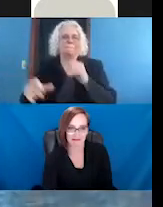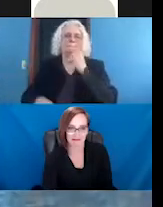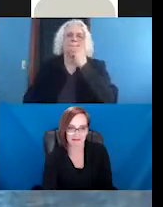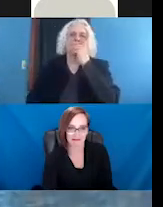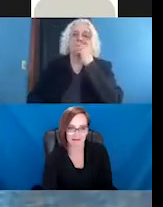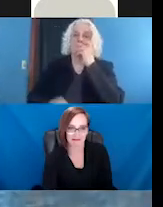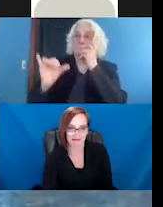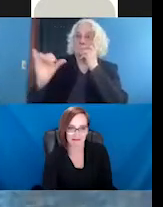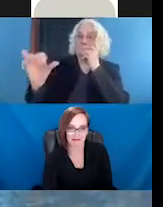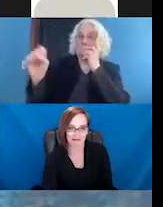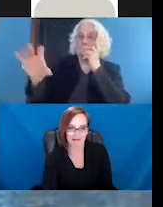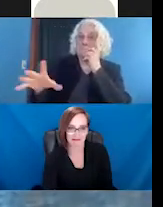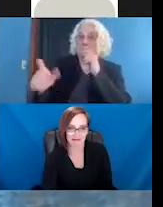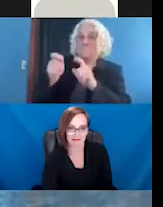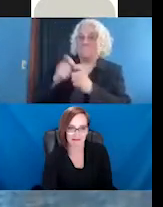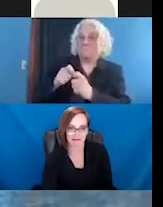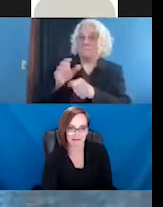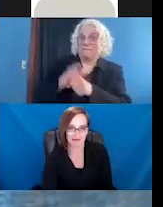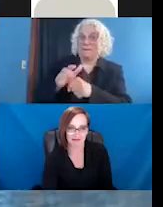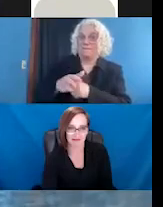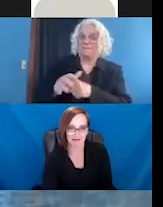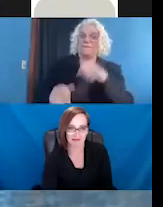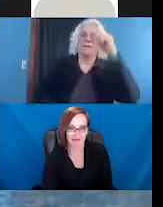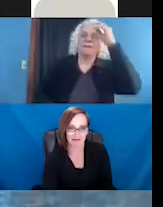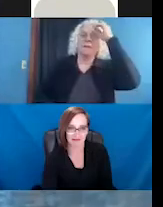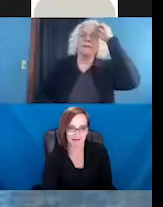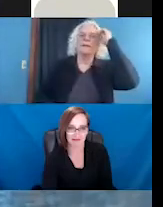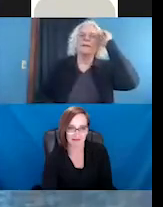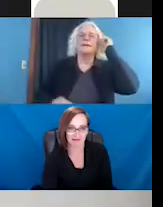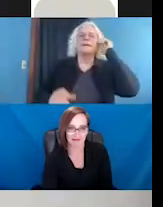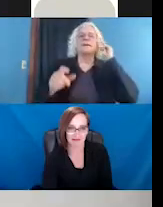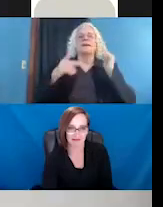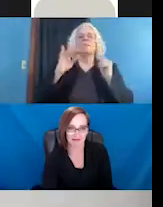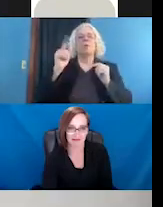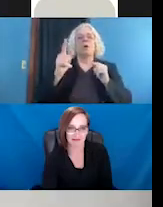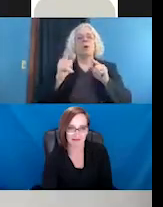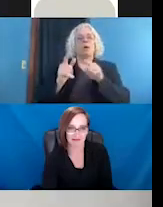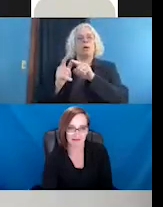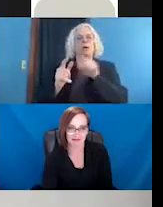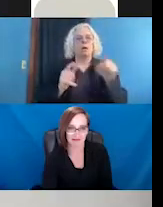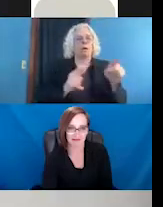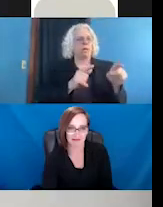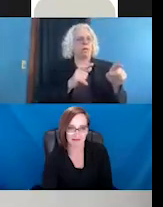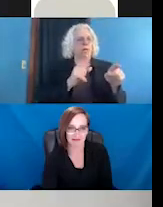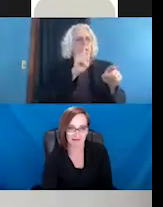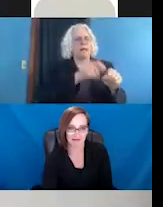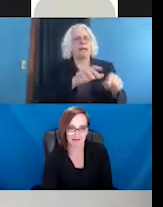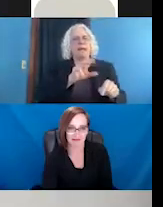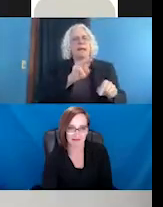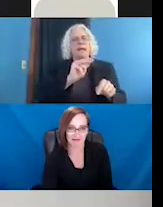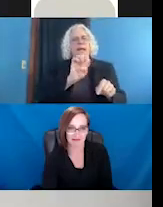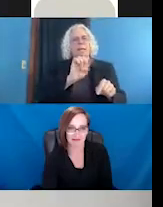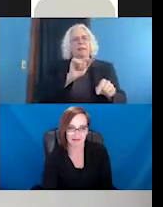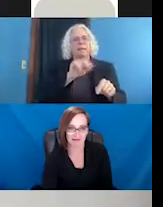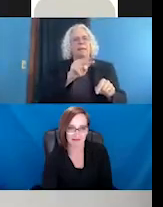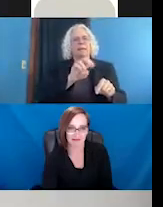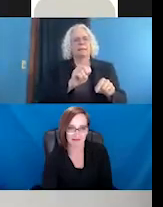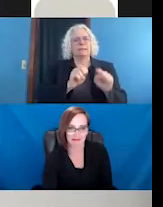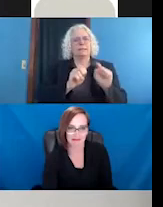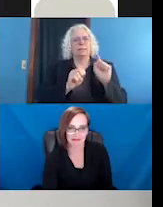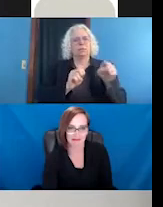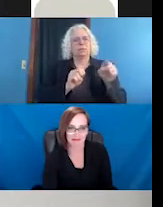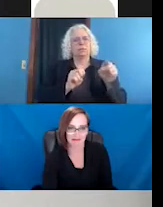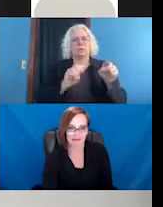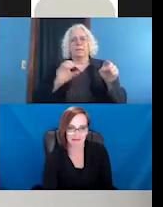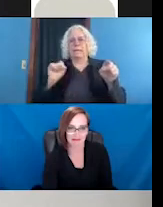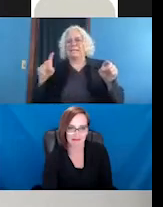So I want to, we've got a few more minutes here actually until 3. Melanie, I want to come back to you here, and just noting in the chat, Steve posted